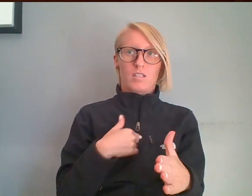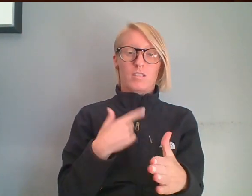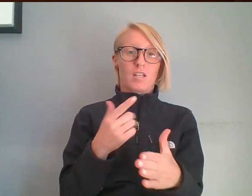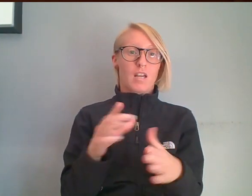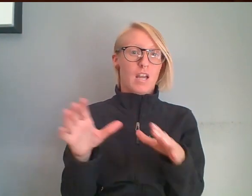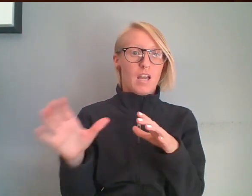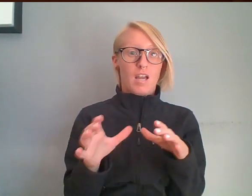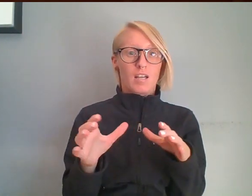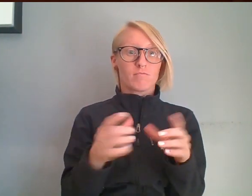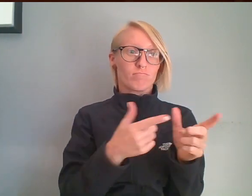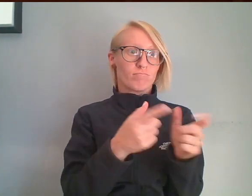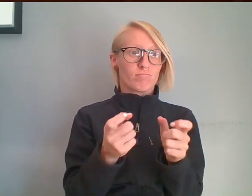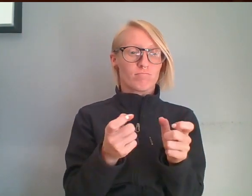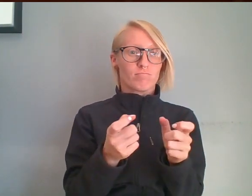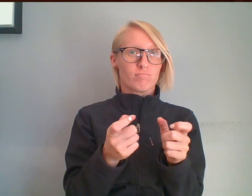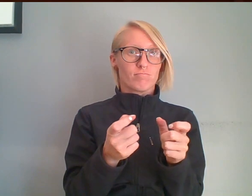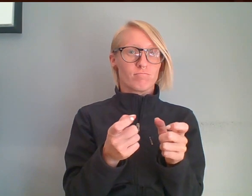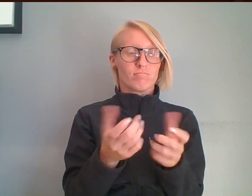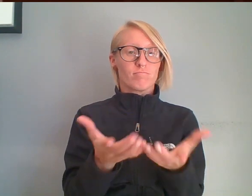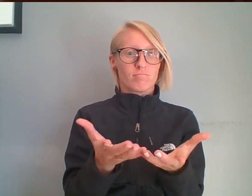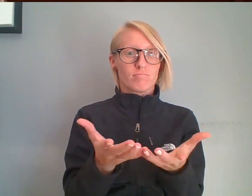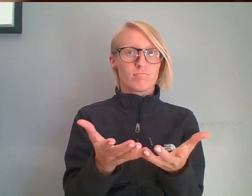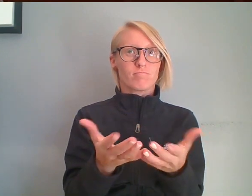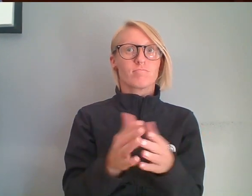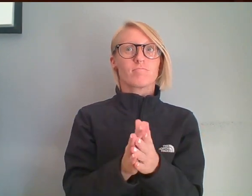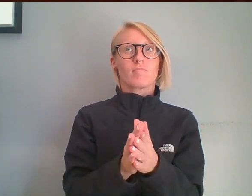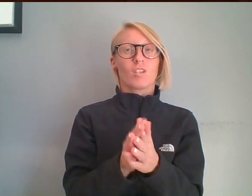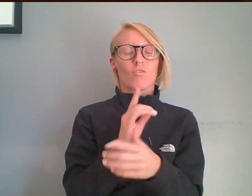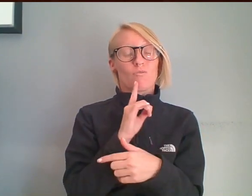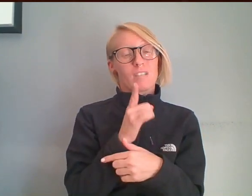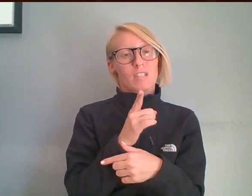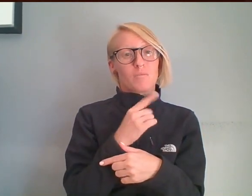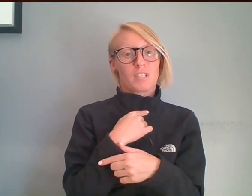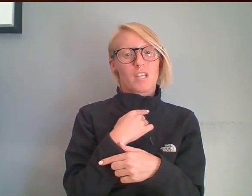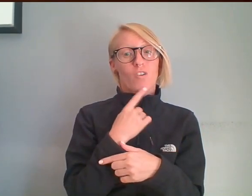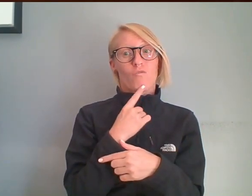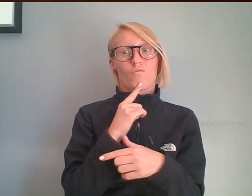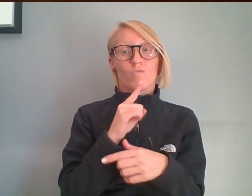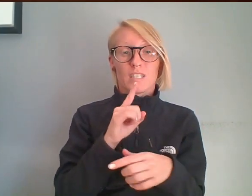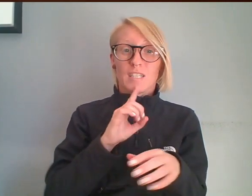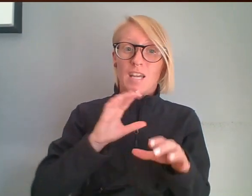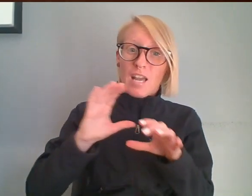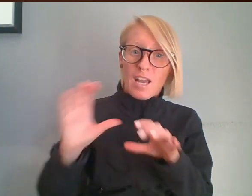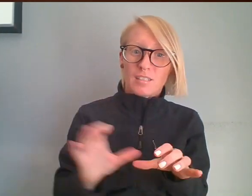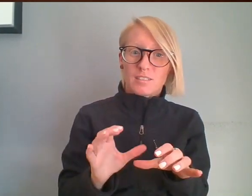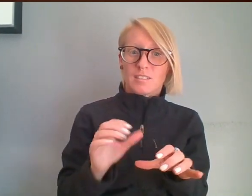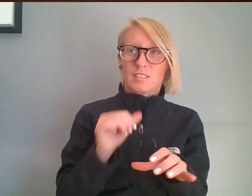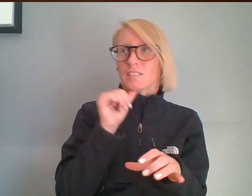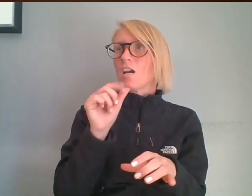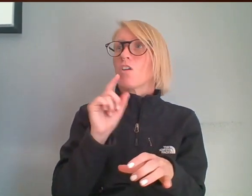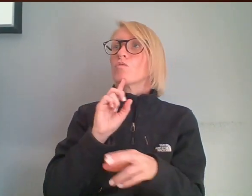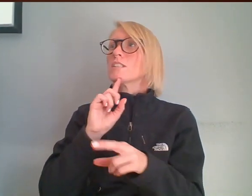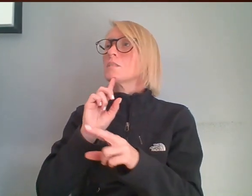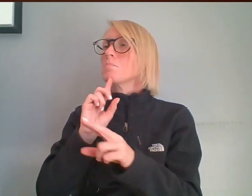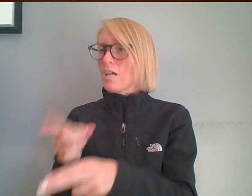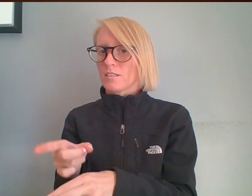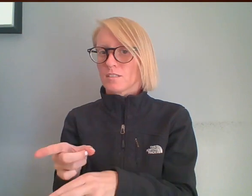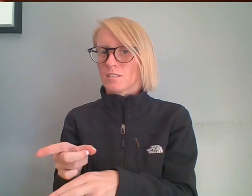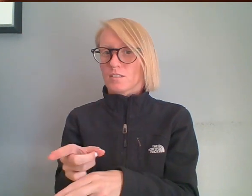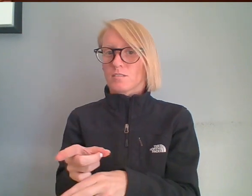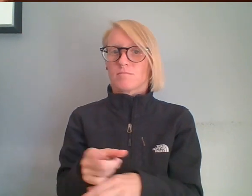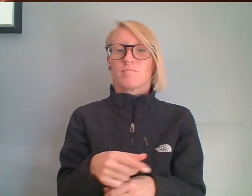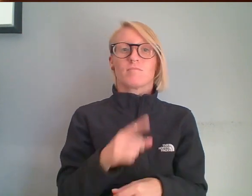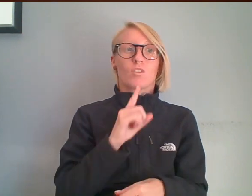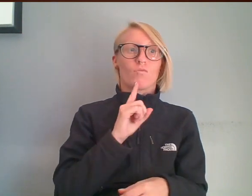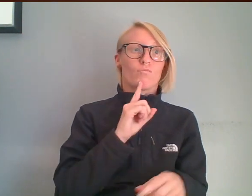spontaneously. In essence, we are reacting rather than responding. To react means to act